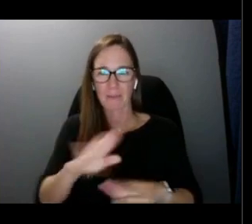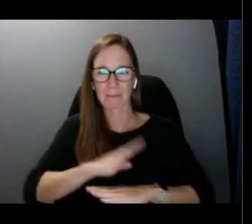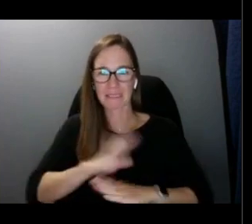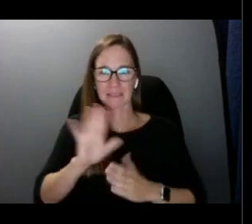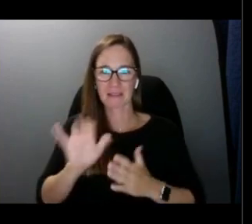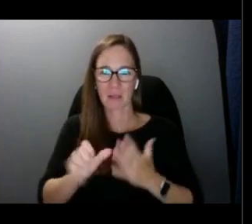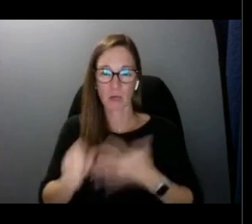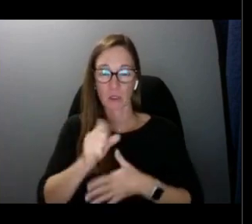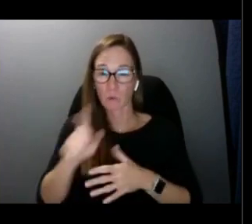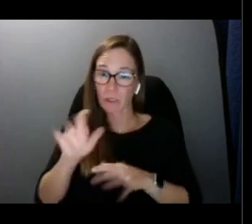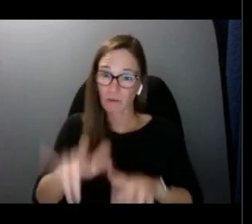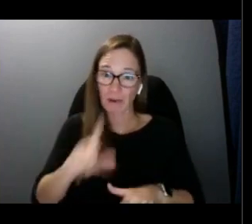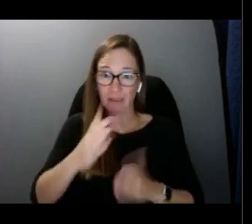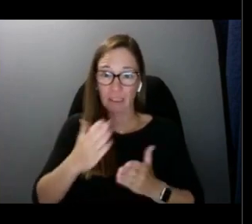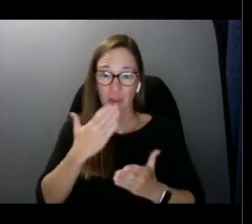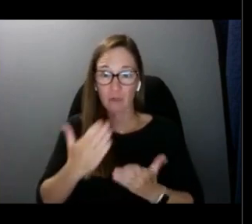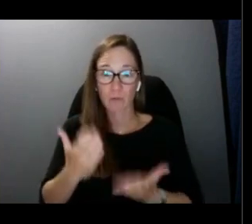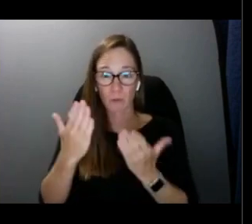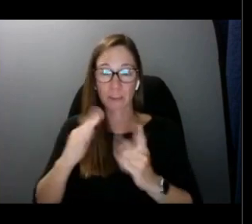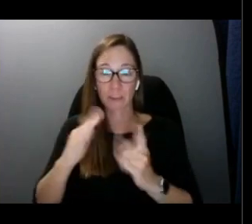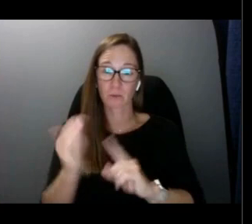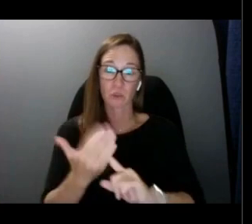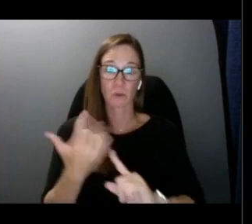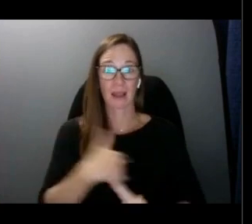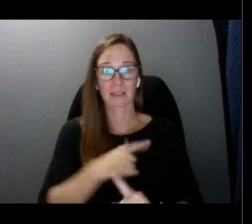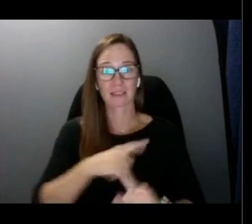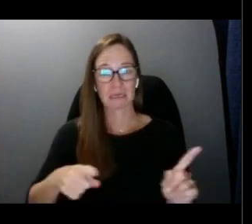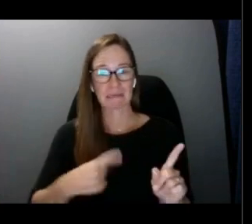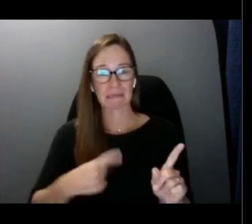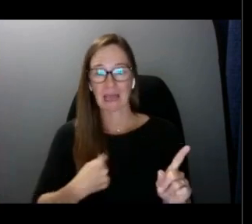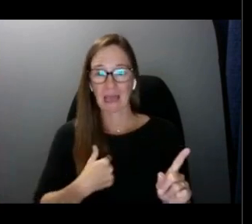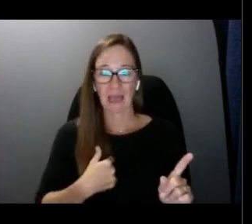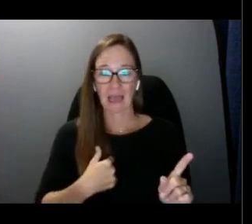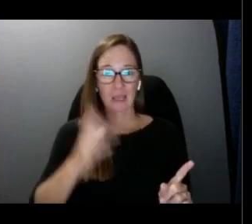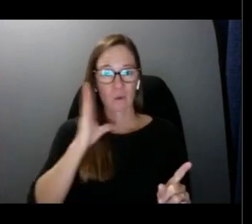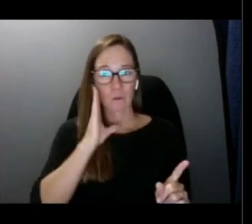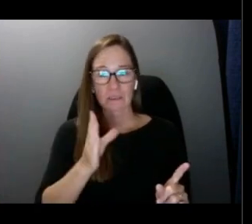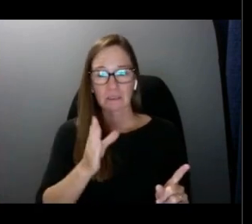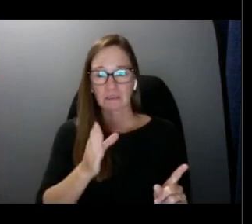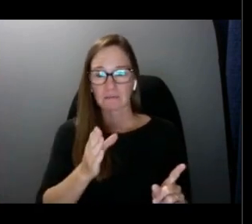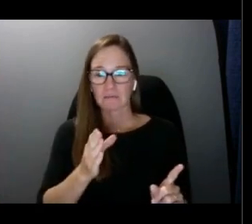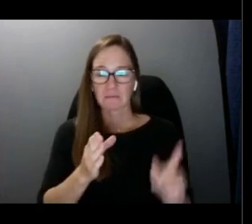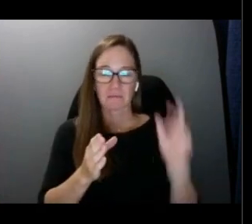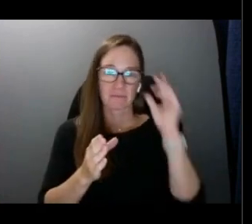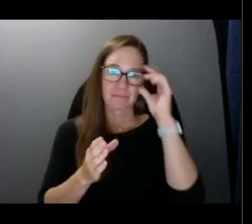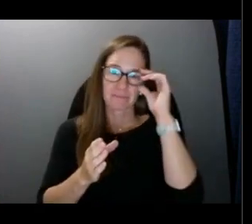You could write a really good proposal and persuade us, but I